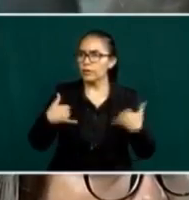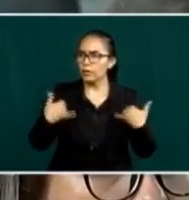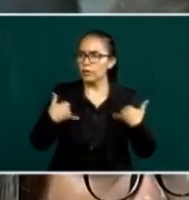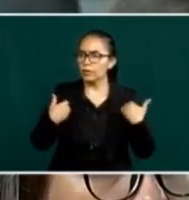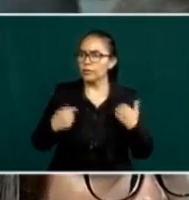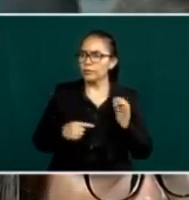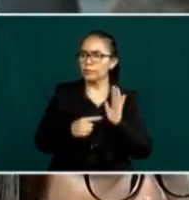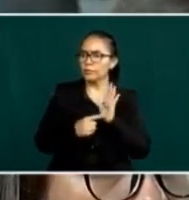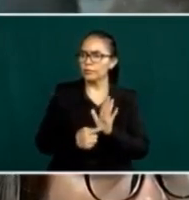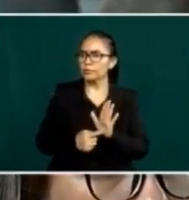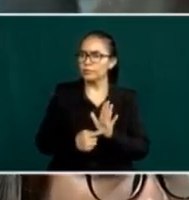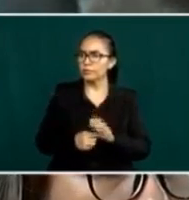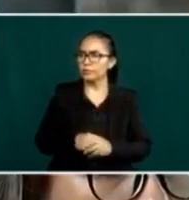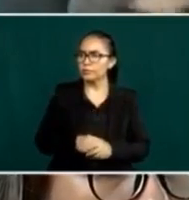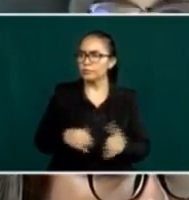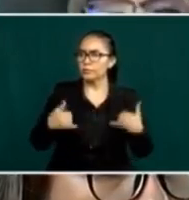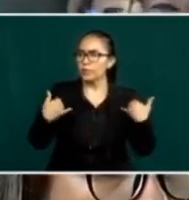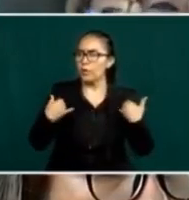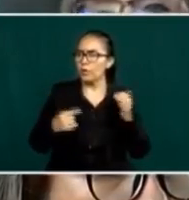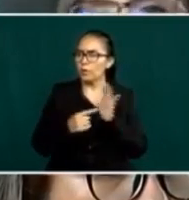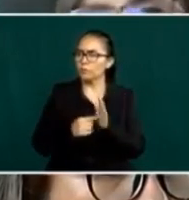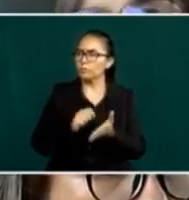and mother have